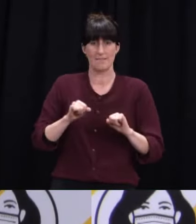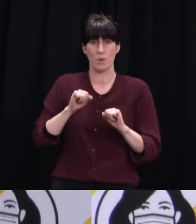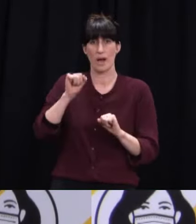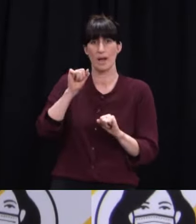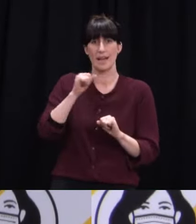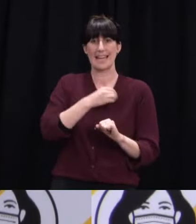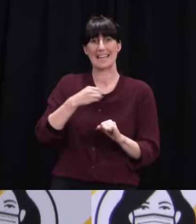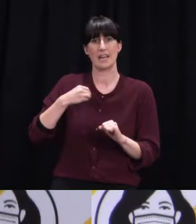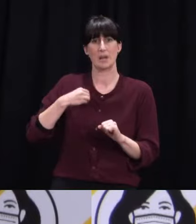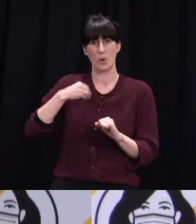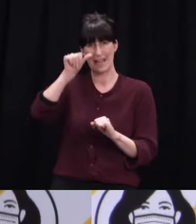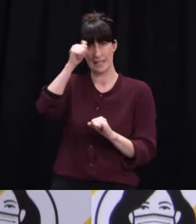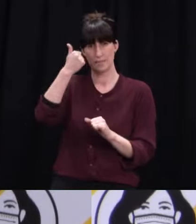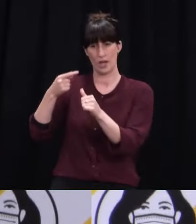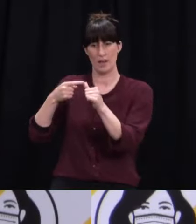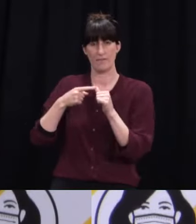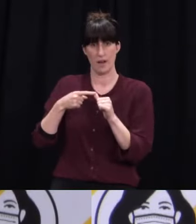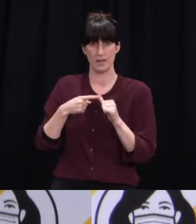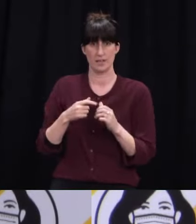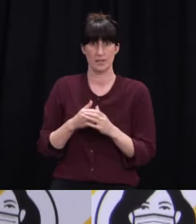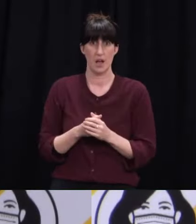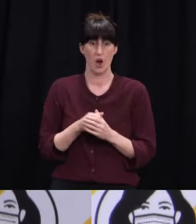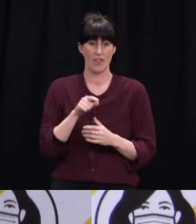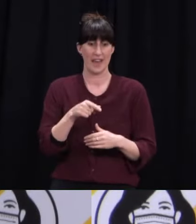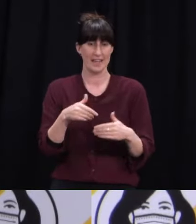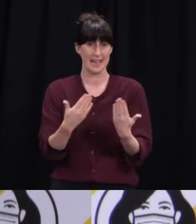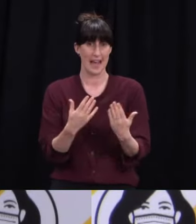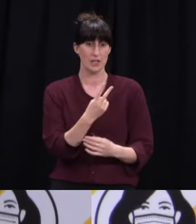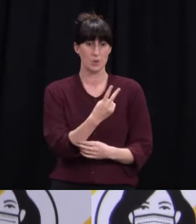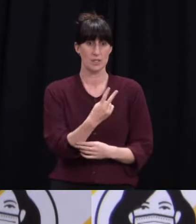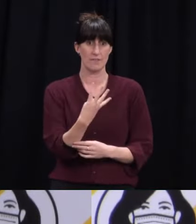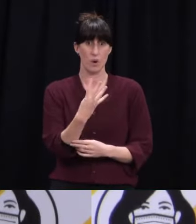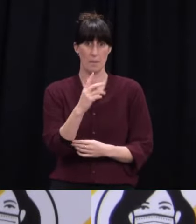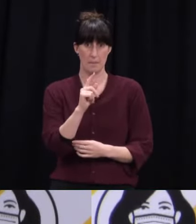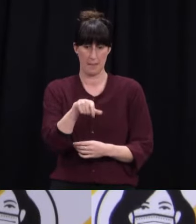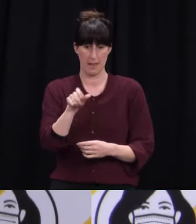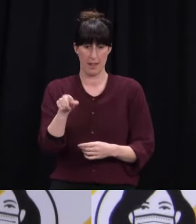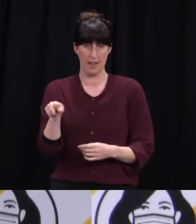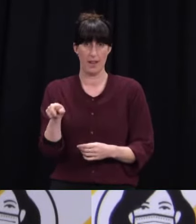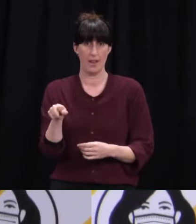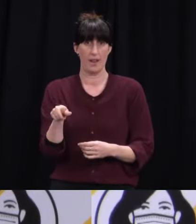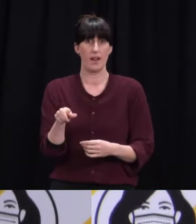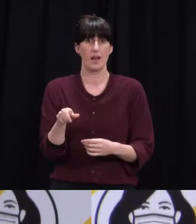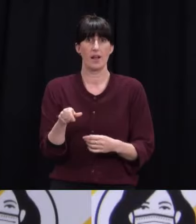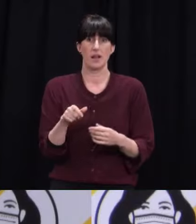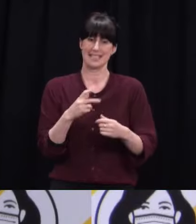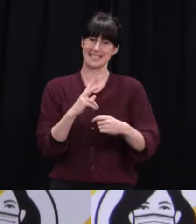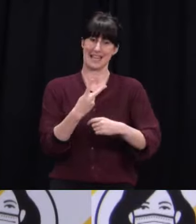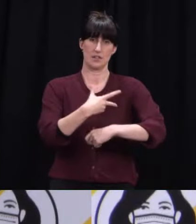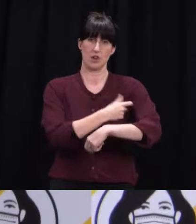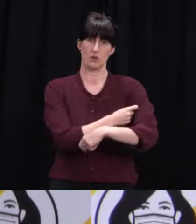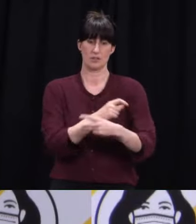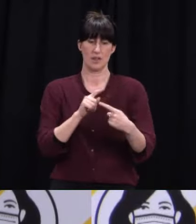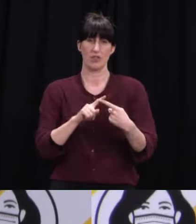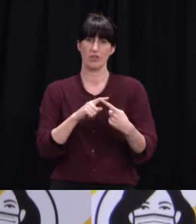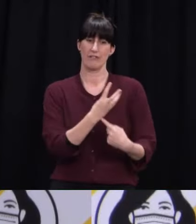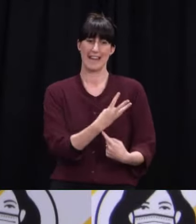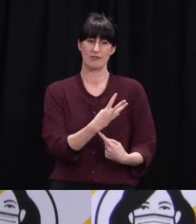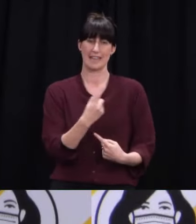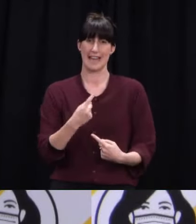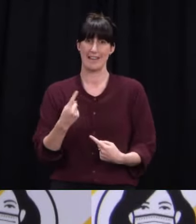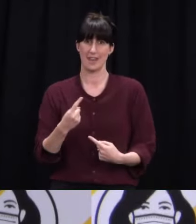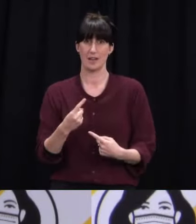day, 421 people were actually receiving their second dose, and 311 their first dose. Since then, 286